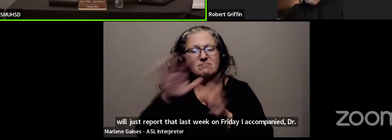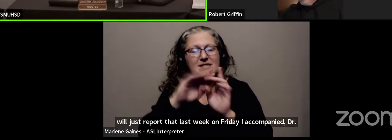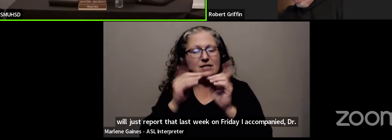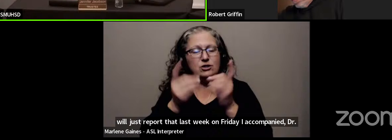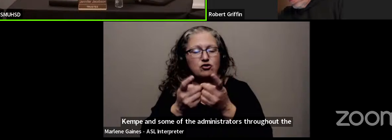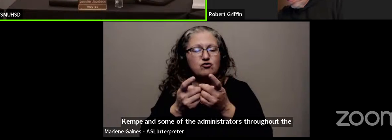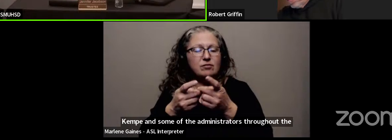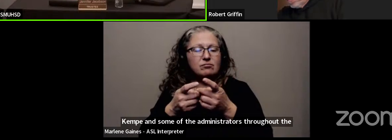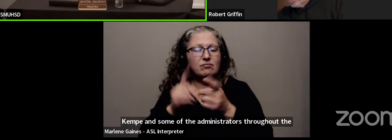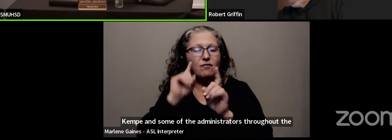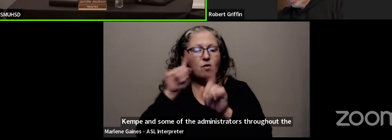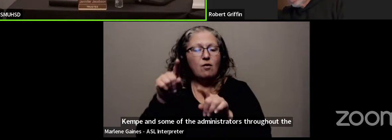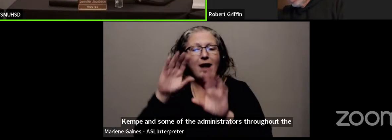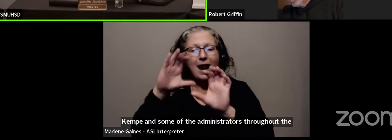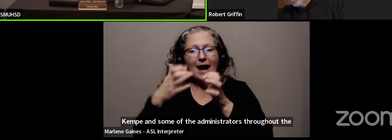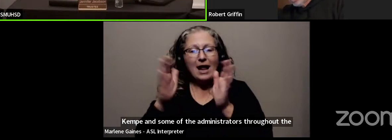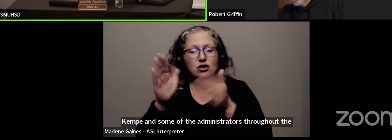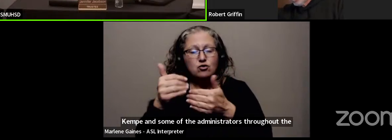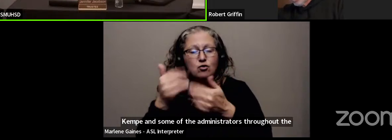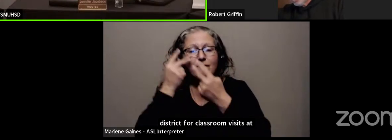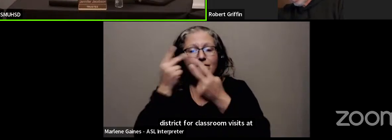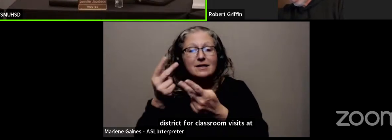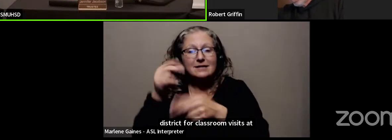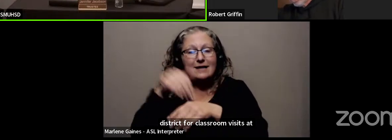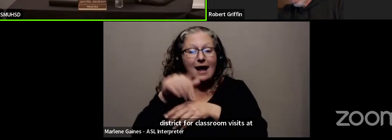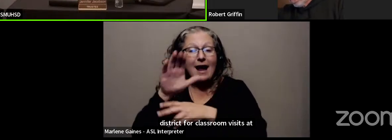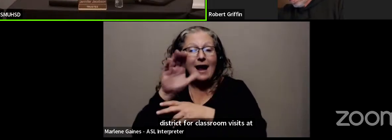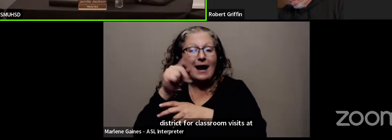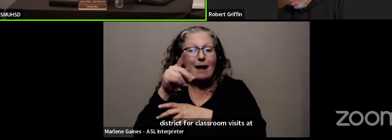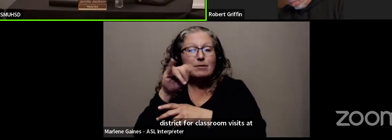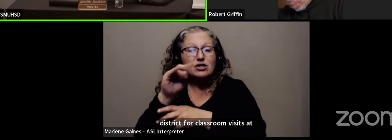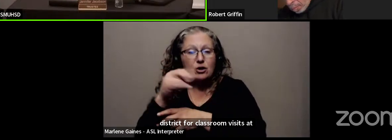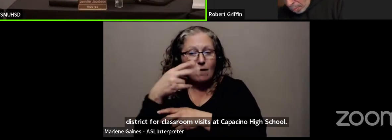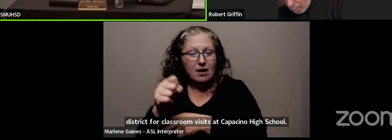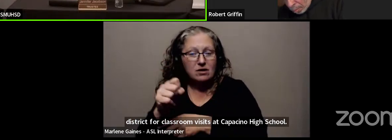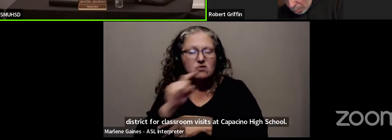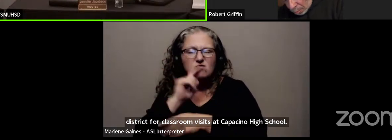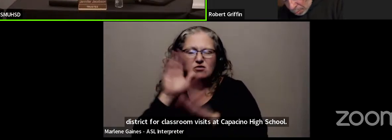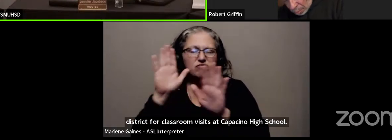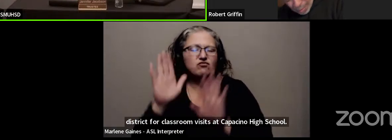for classroom visits at Cappuccino High School. It was a great